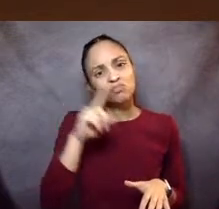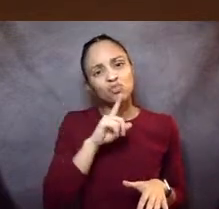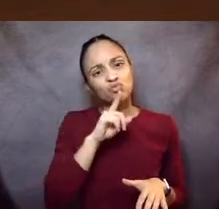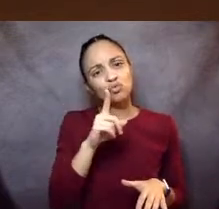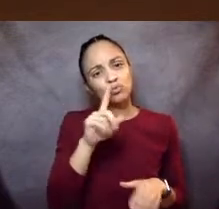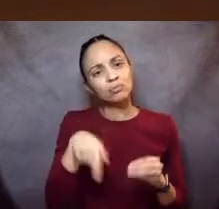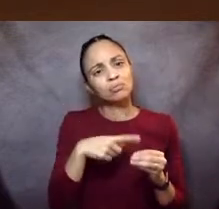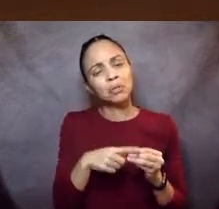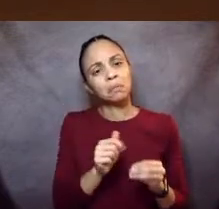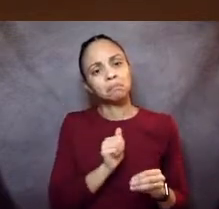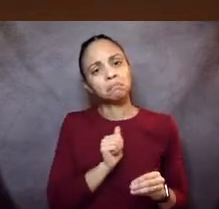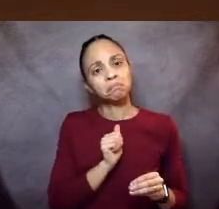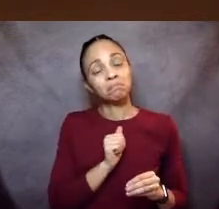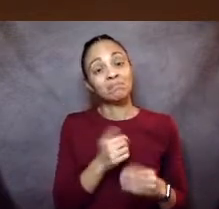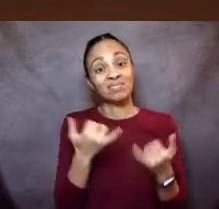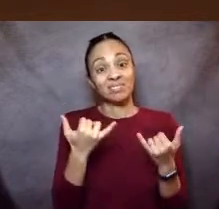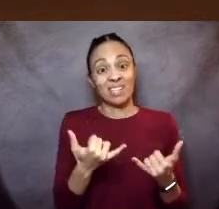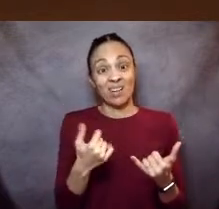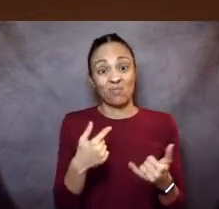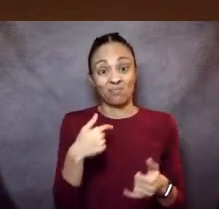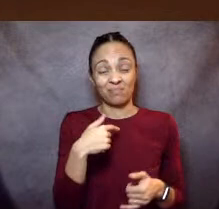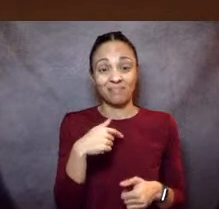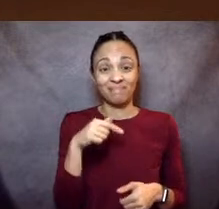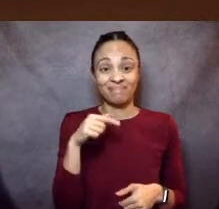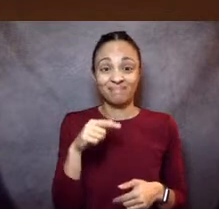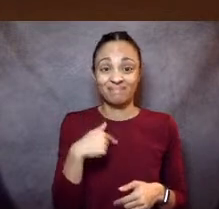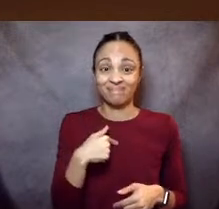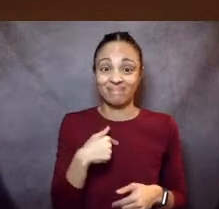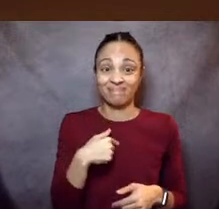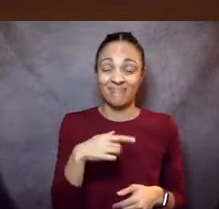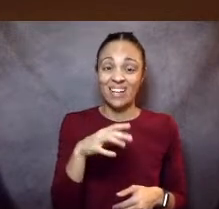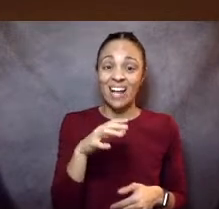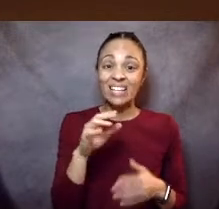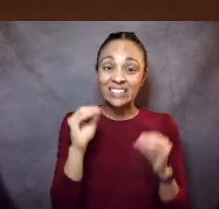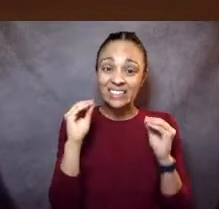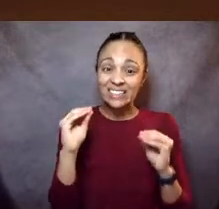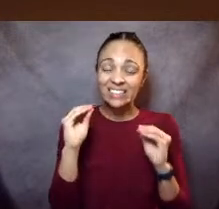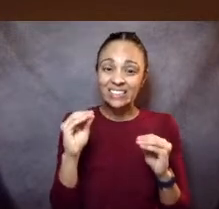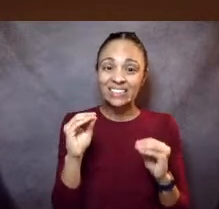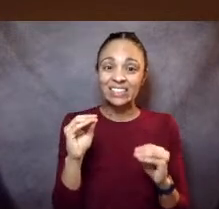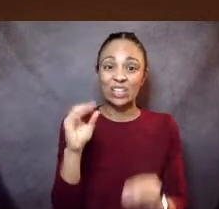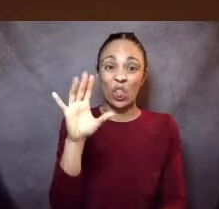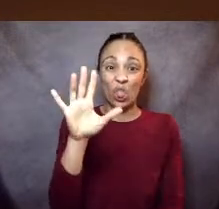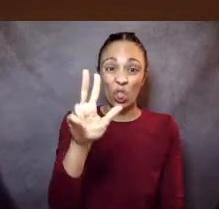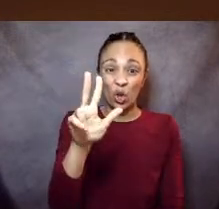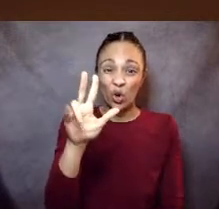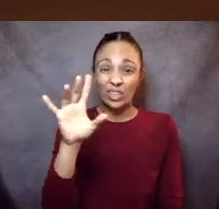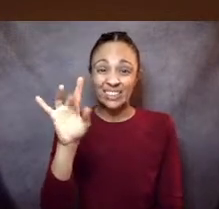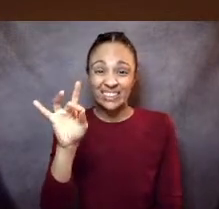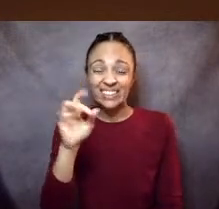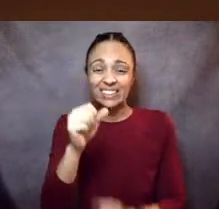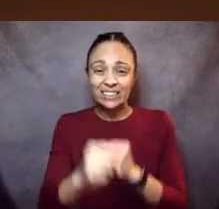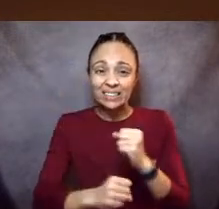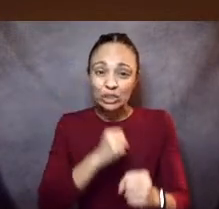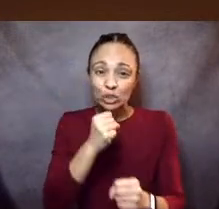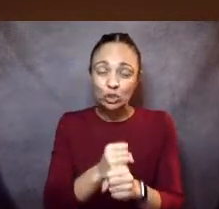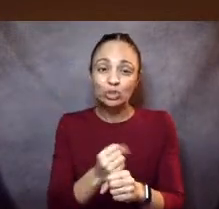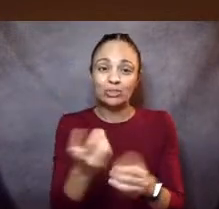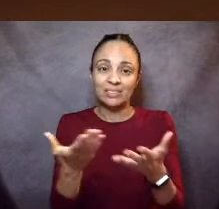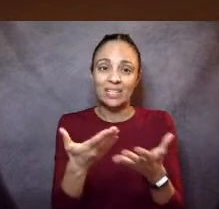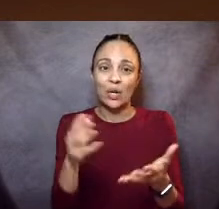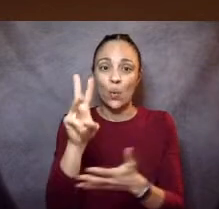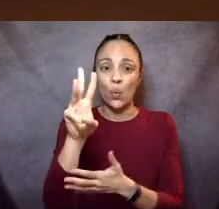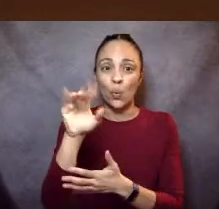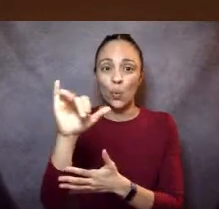year teaching at Williams College. Lord knows, I never thought it would happen, okay?